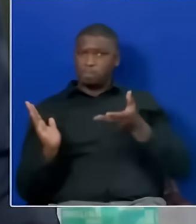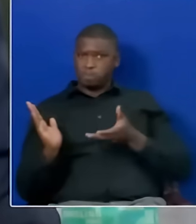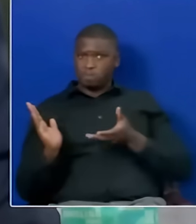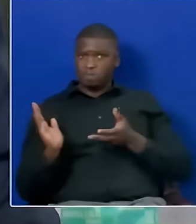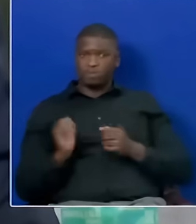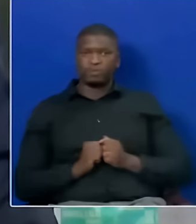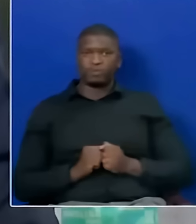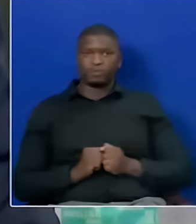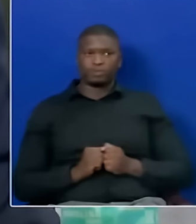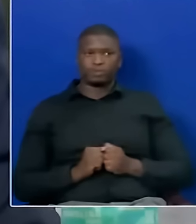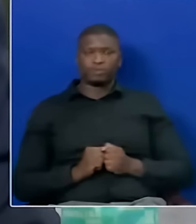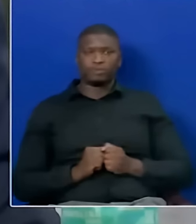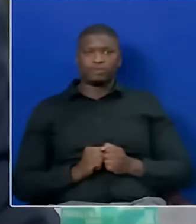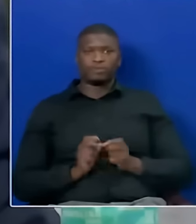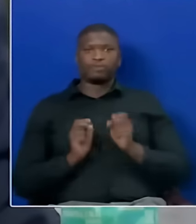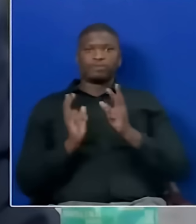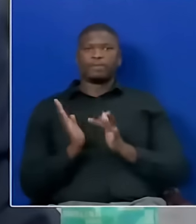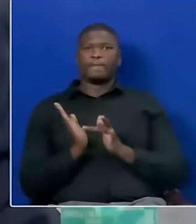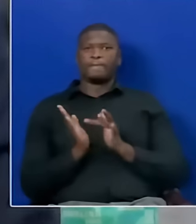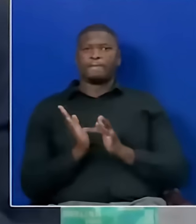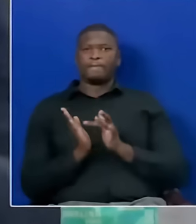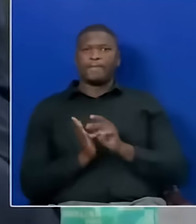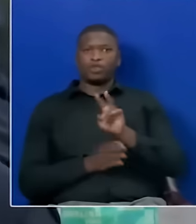Okay. On page 25. On page 20.